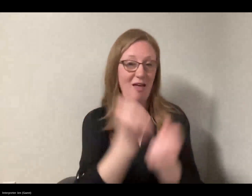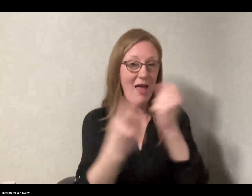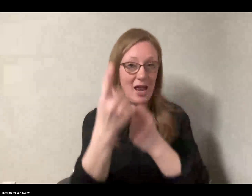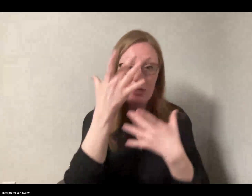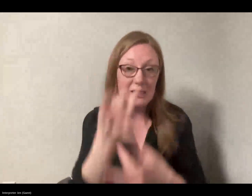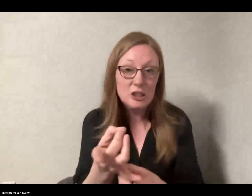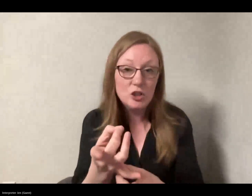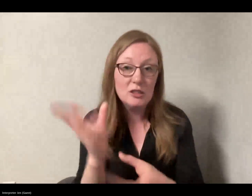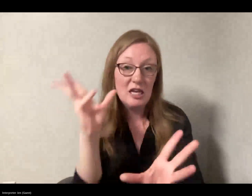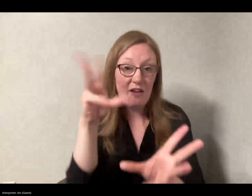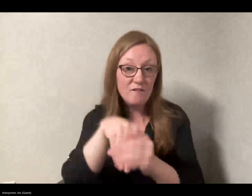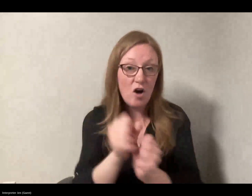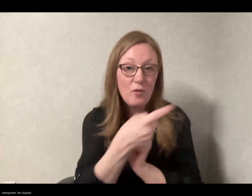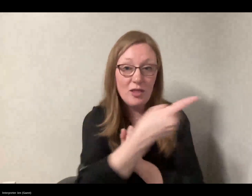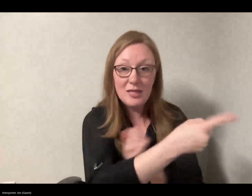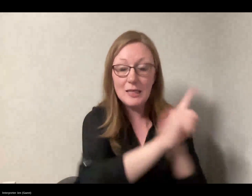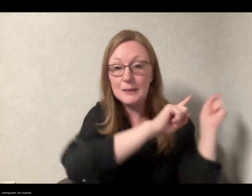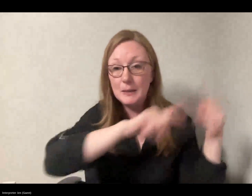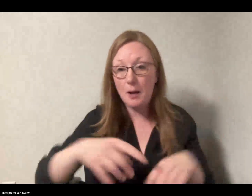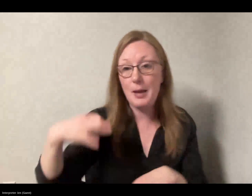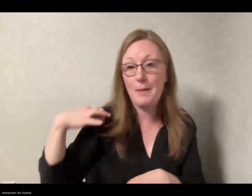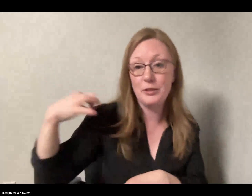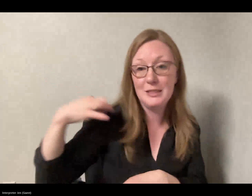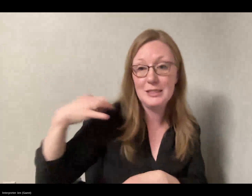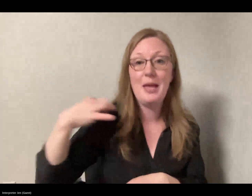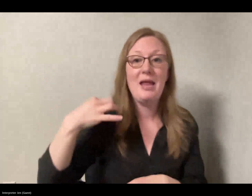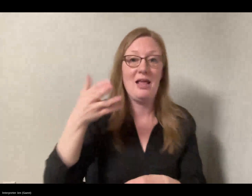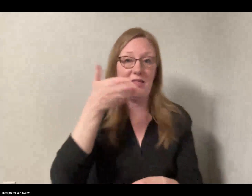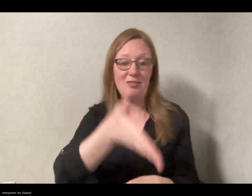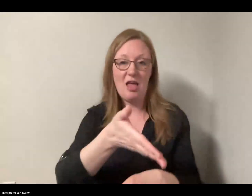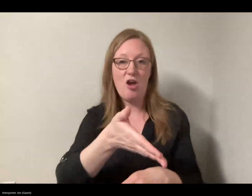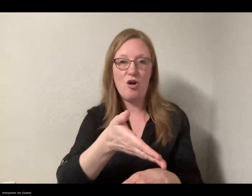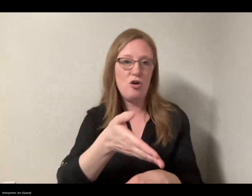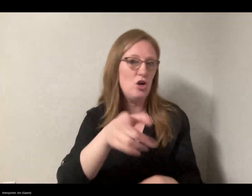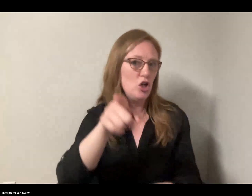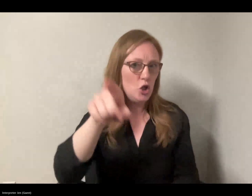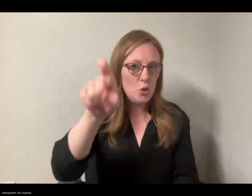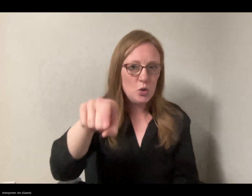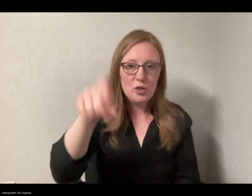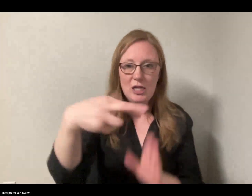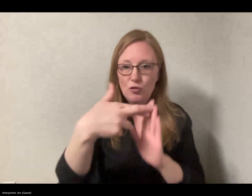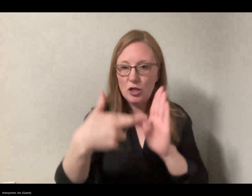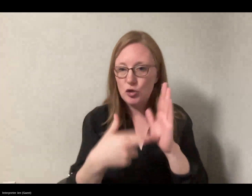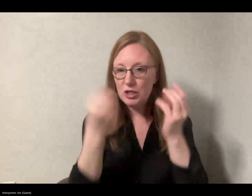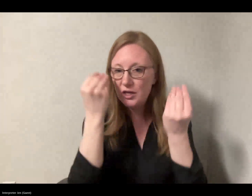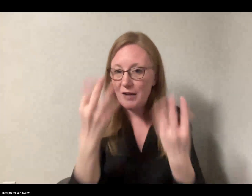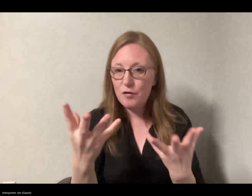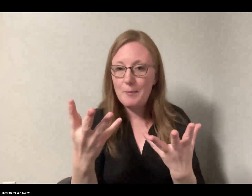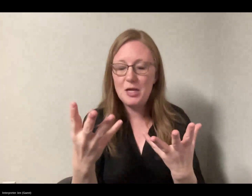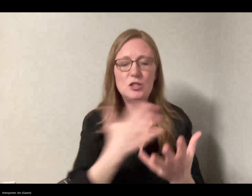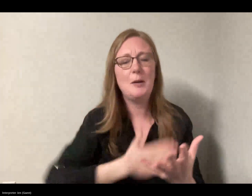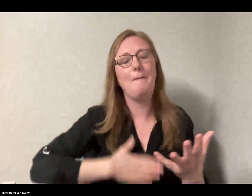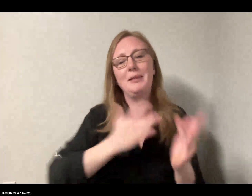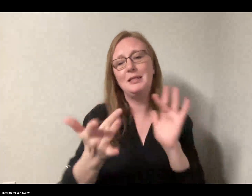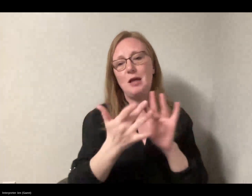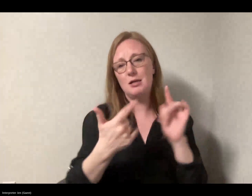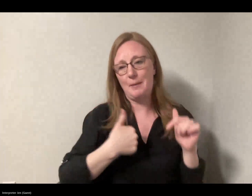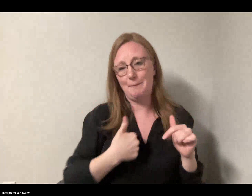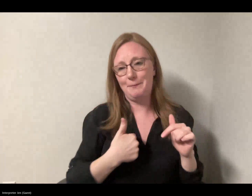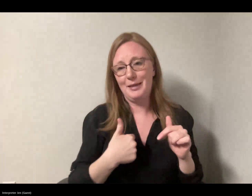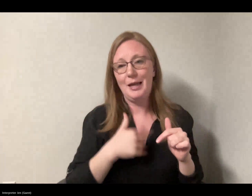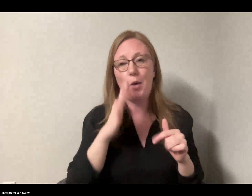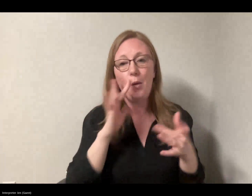getting involved, coming out, participating on site at that exercise, and you need registration information, please reach out to me and we will get